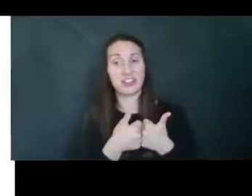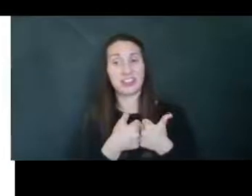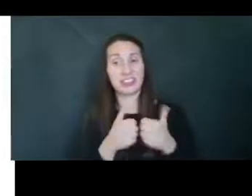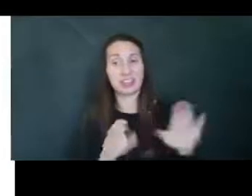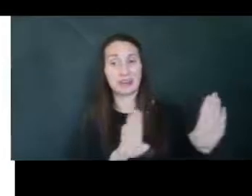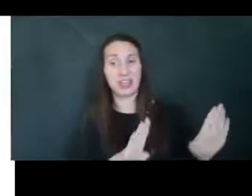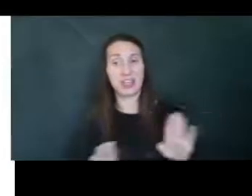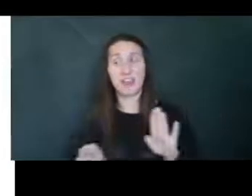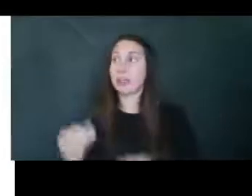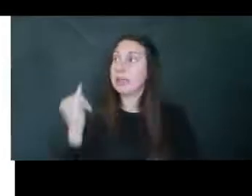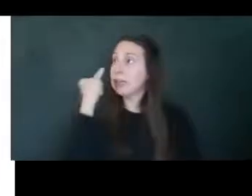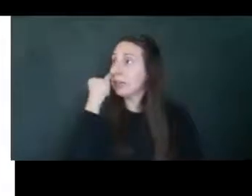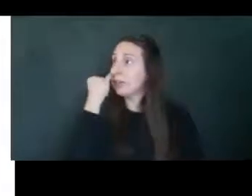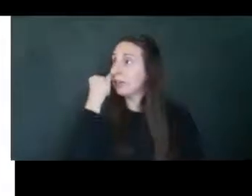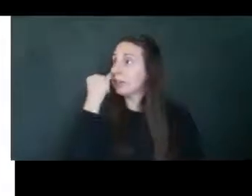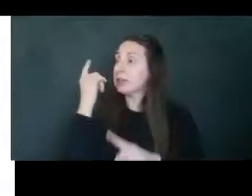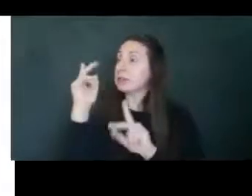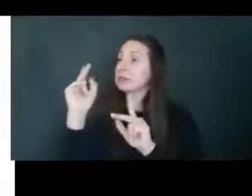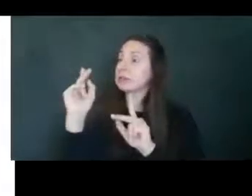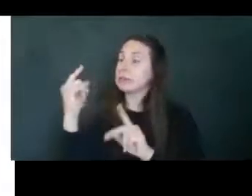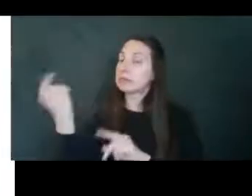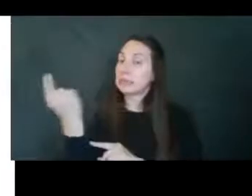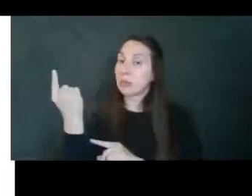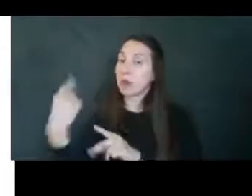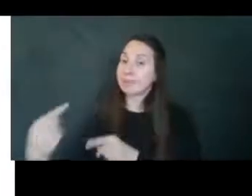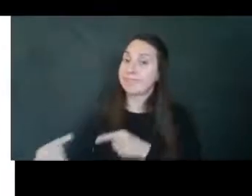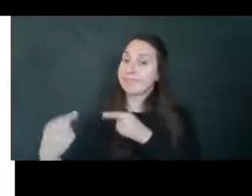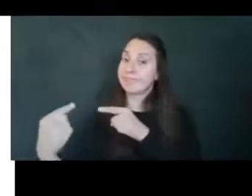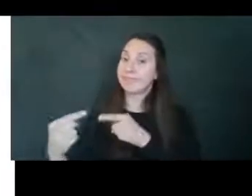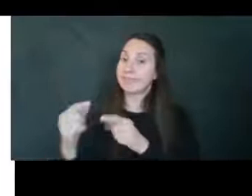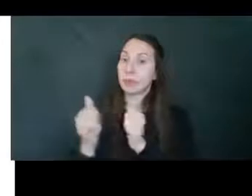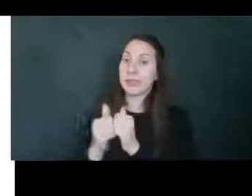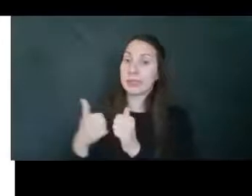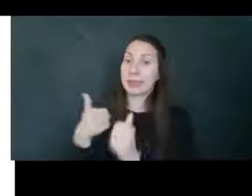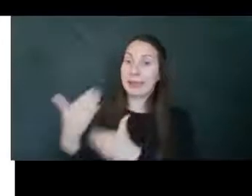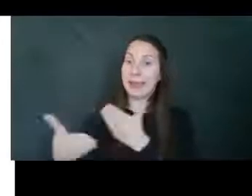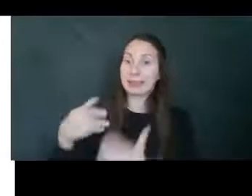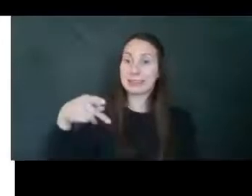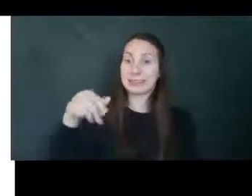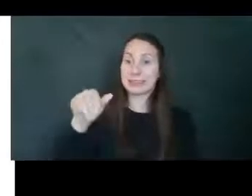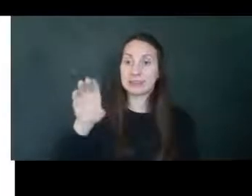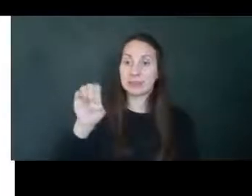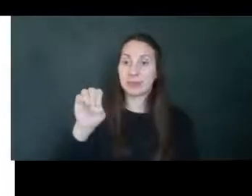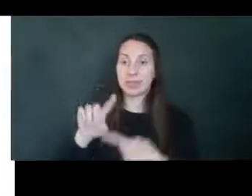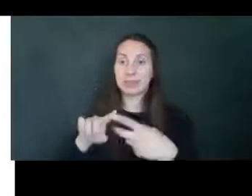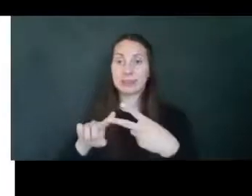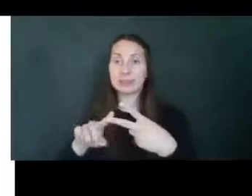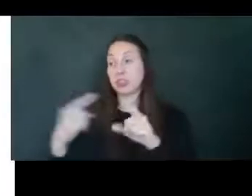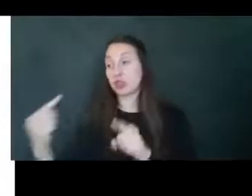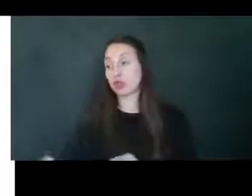being still, if someone wants to talk to you or other students in the class instead of the task at hand.